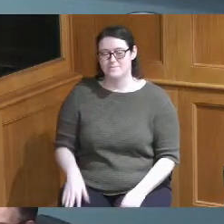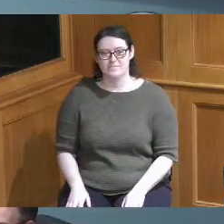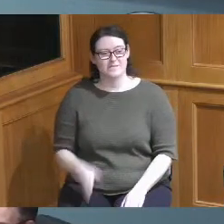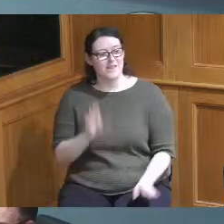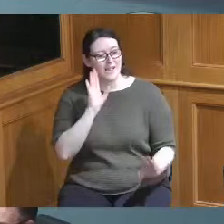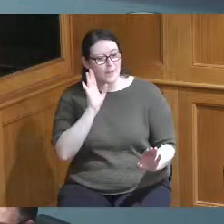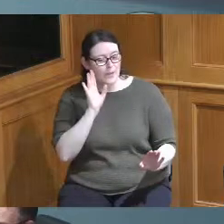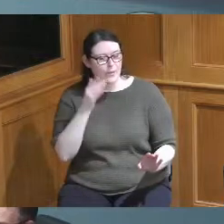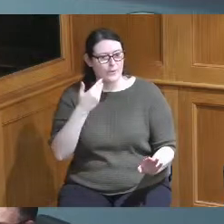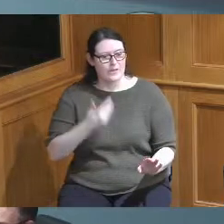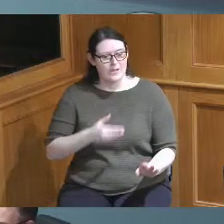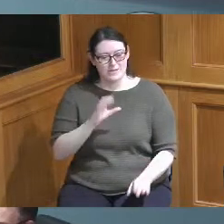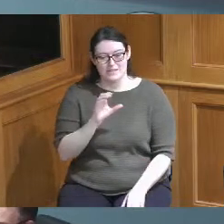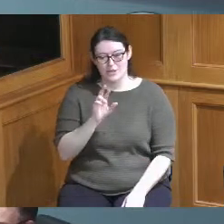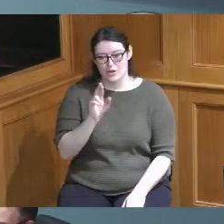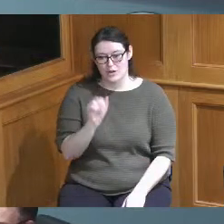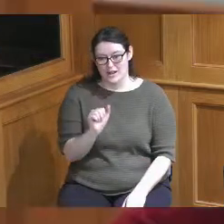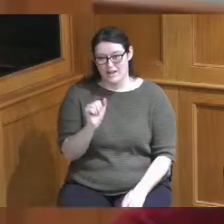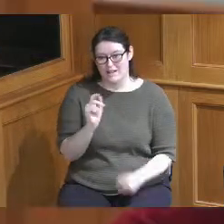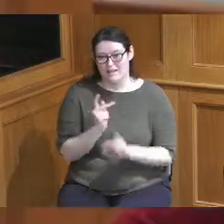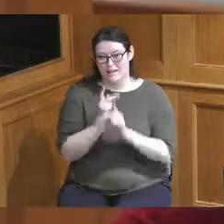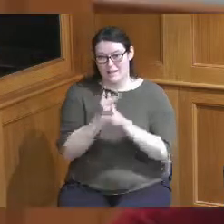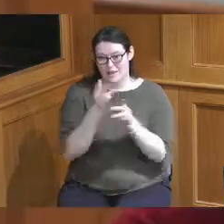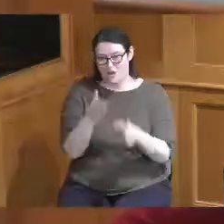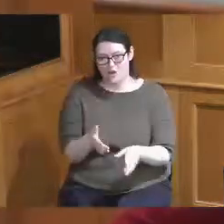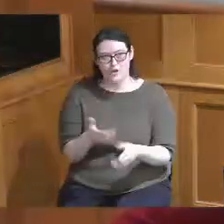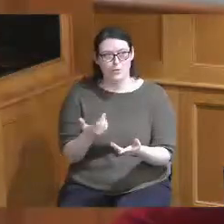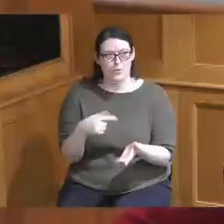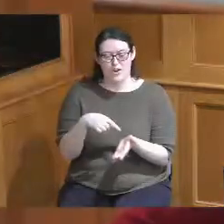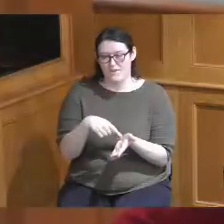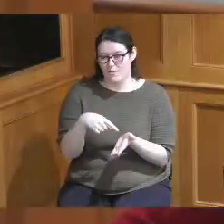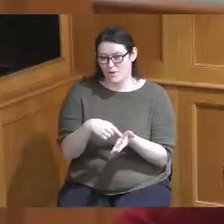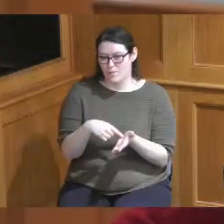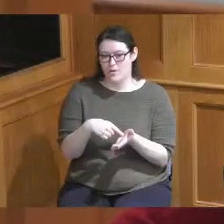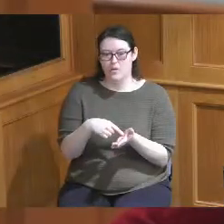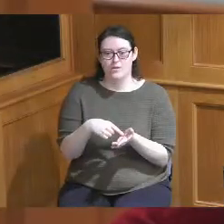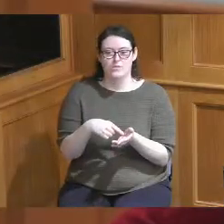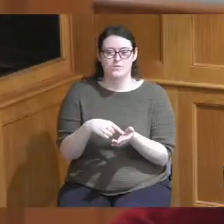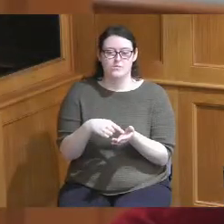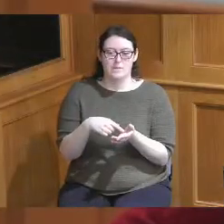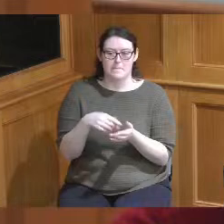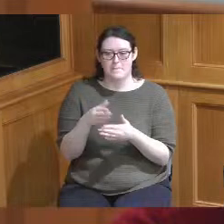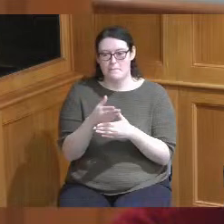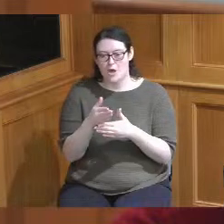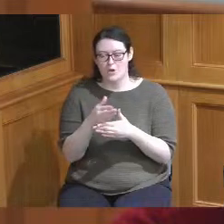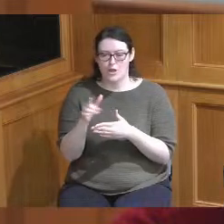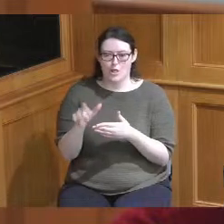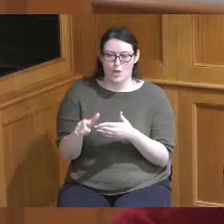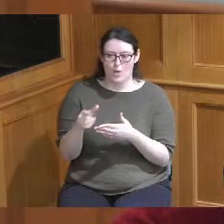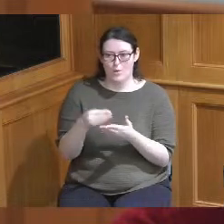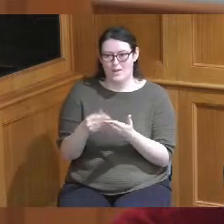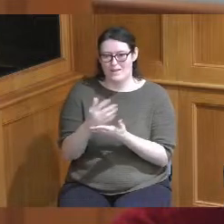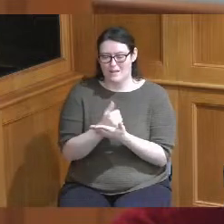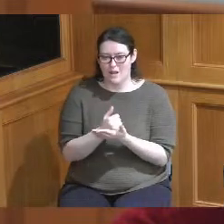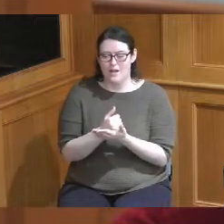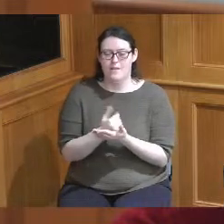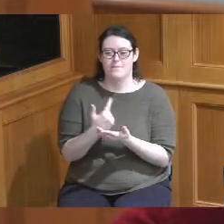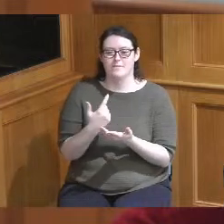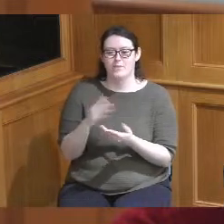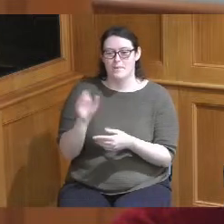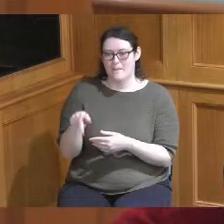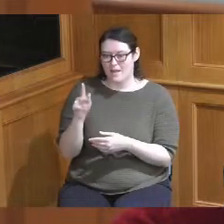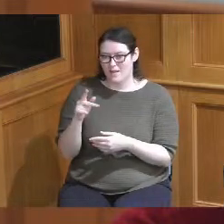I am a CRA lender, in other words, affordable, moderate, low to income with a bank locally. I've been in it for